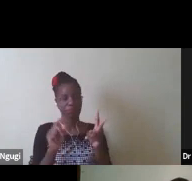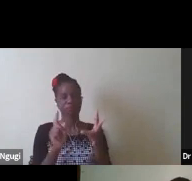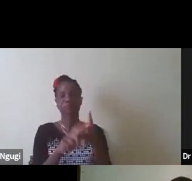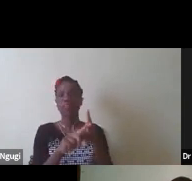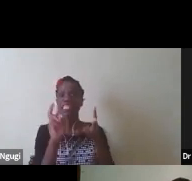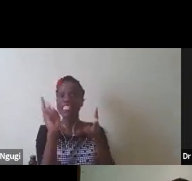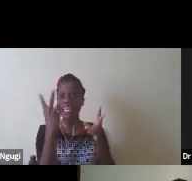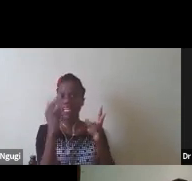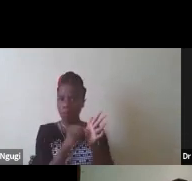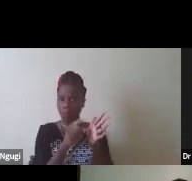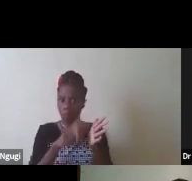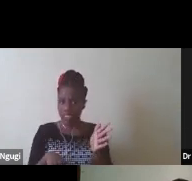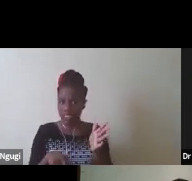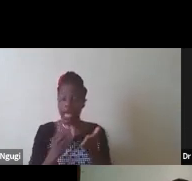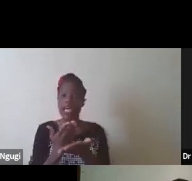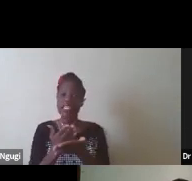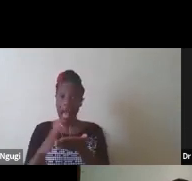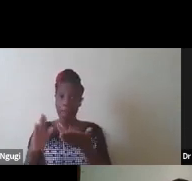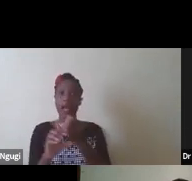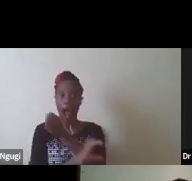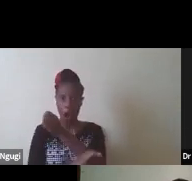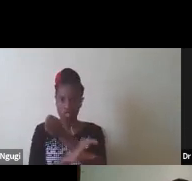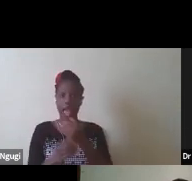that some countries actually have